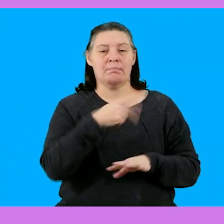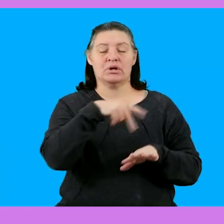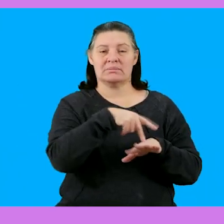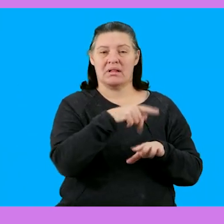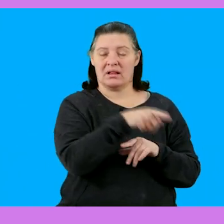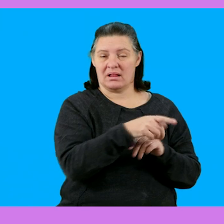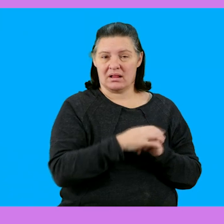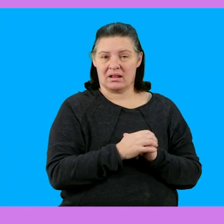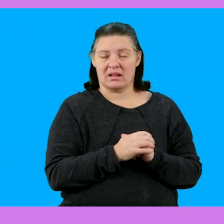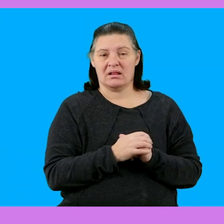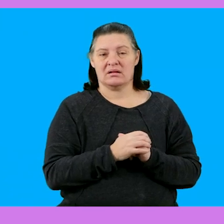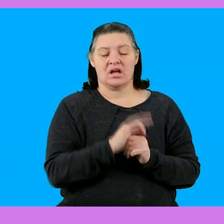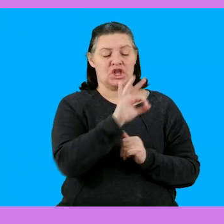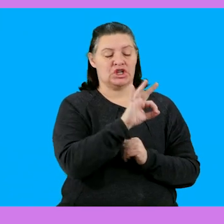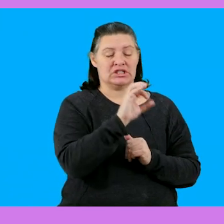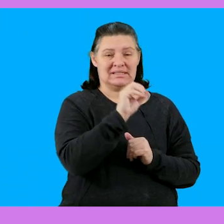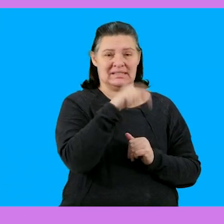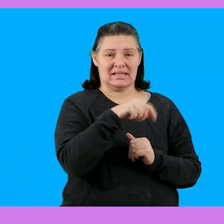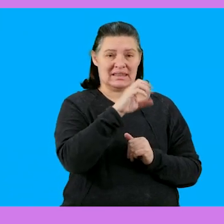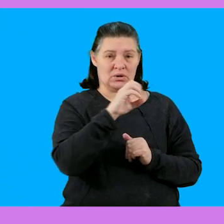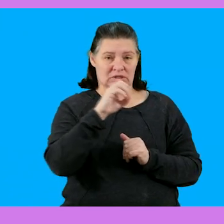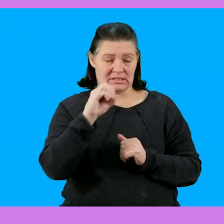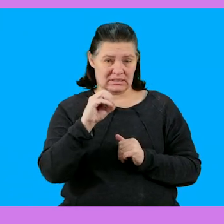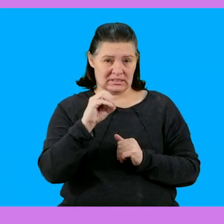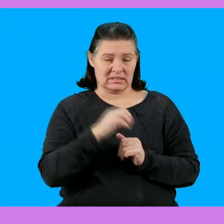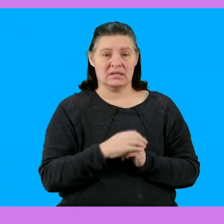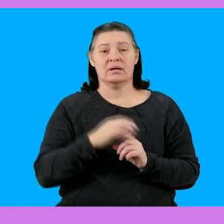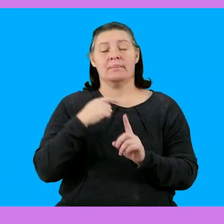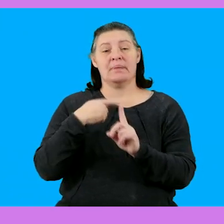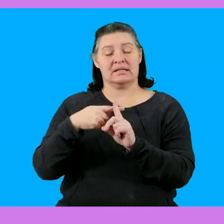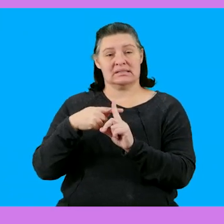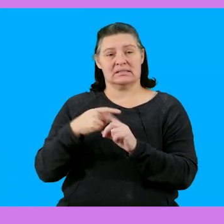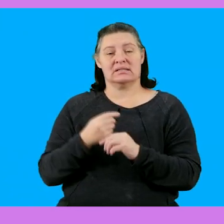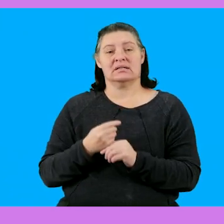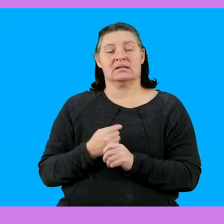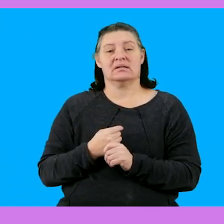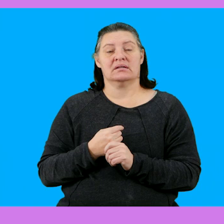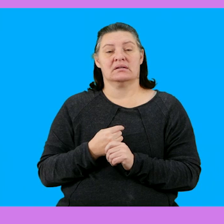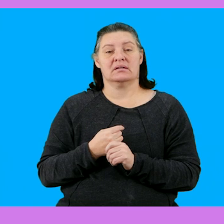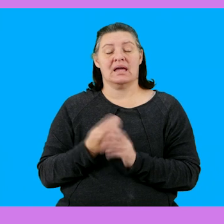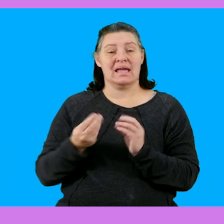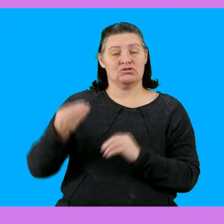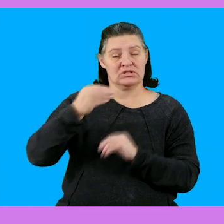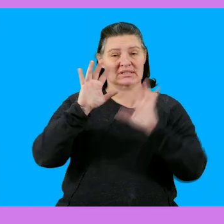the principal amount then? That will be your 30,000 Rand plus the interest